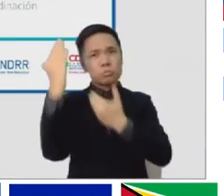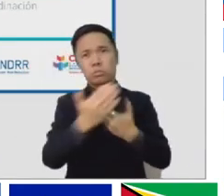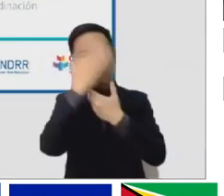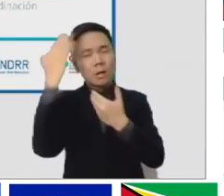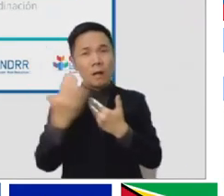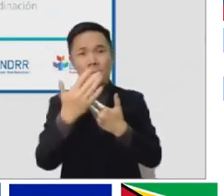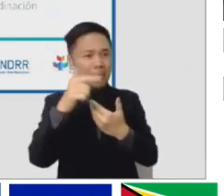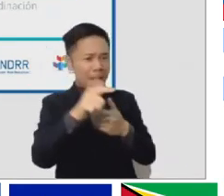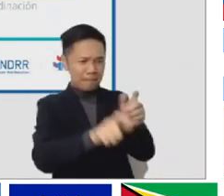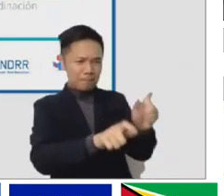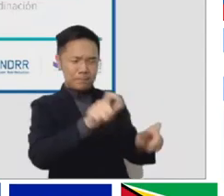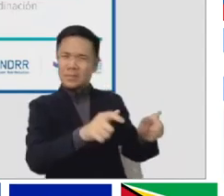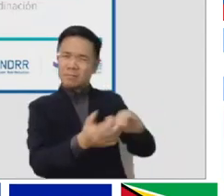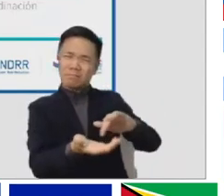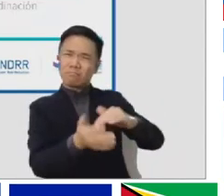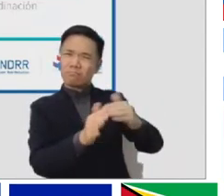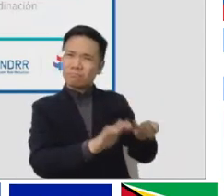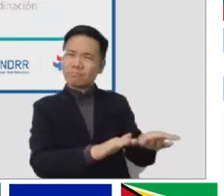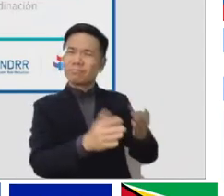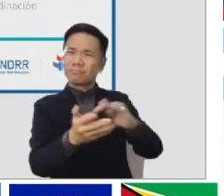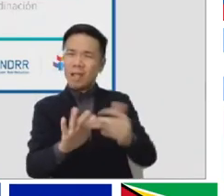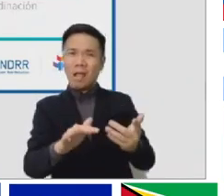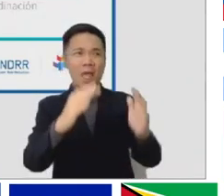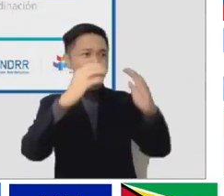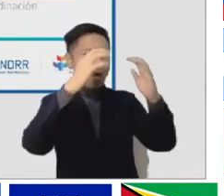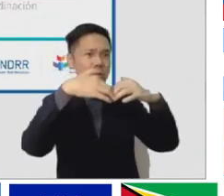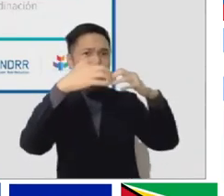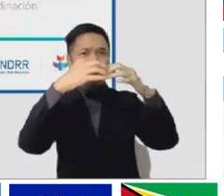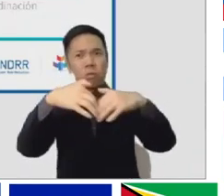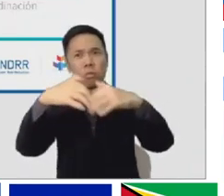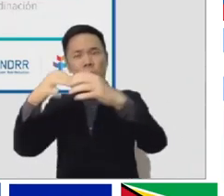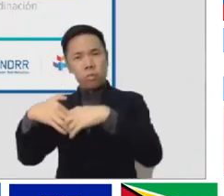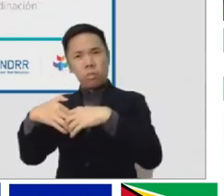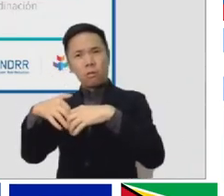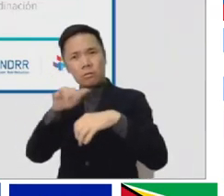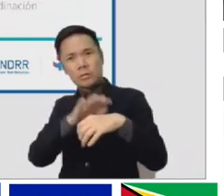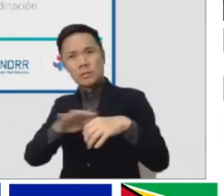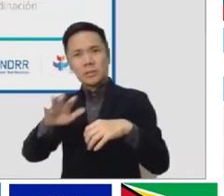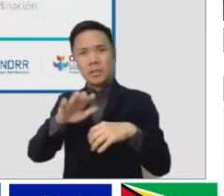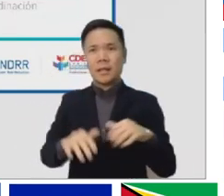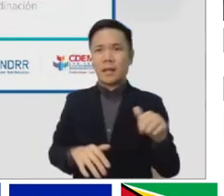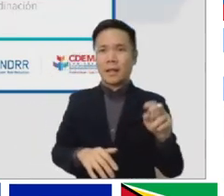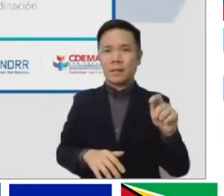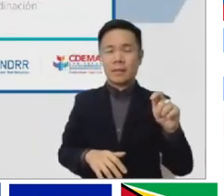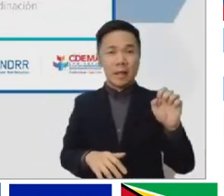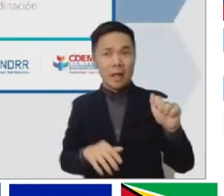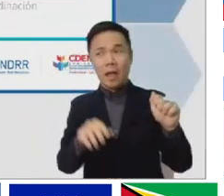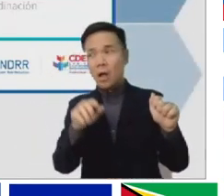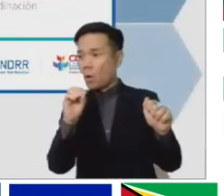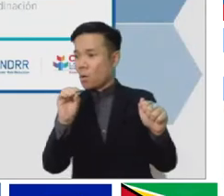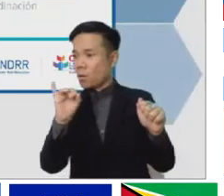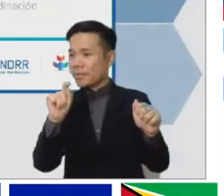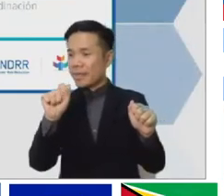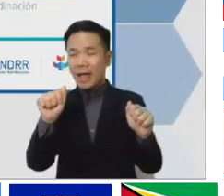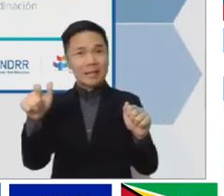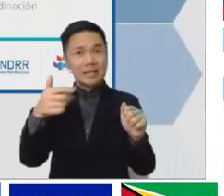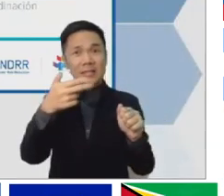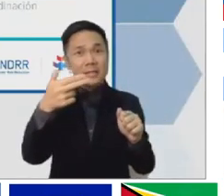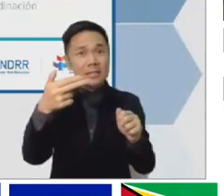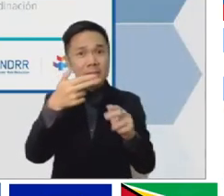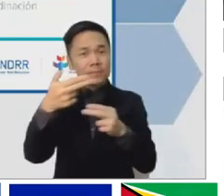and damages for most of our countries. In the cases of ETA and OTA in November 2020 in Guatemala, Honduras,